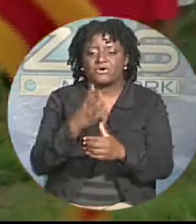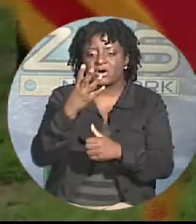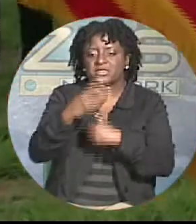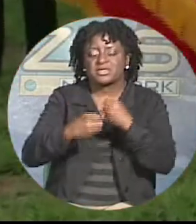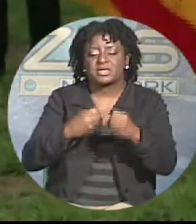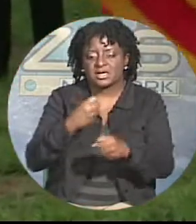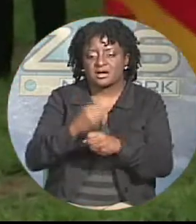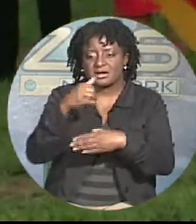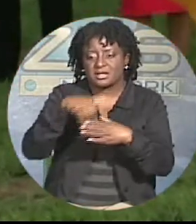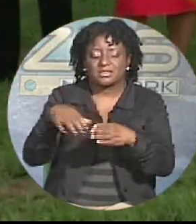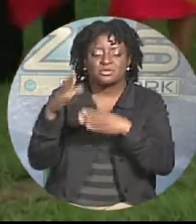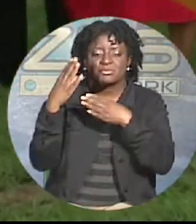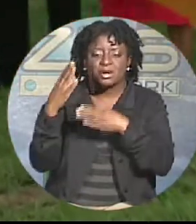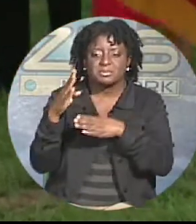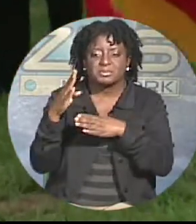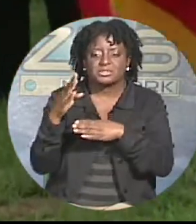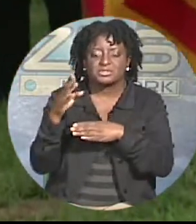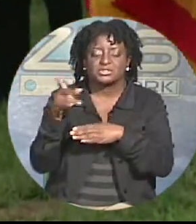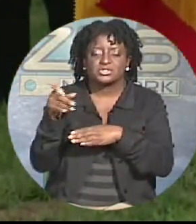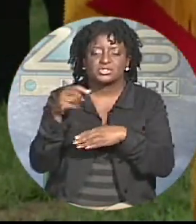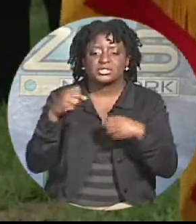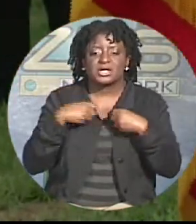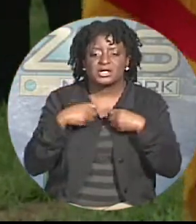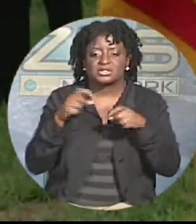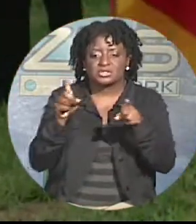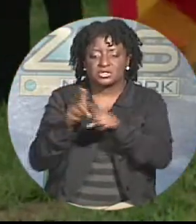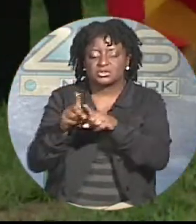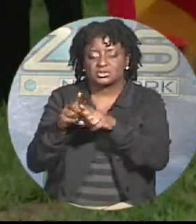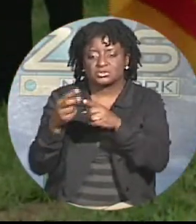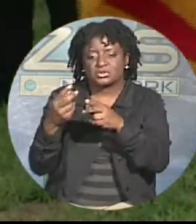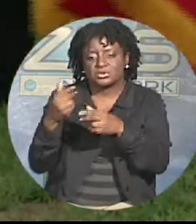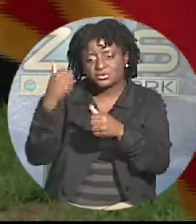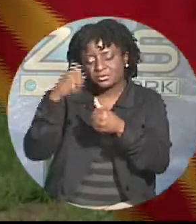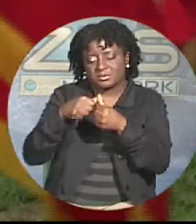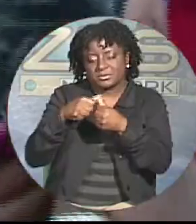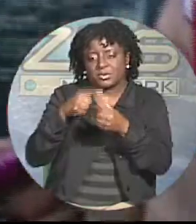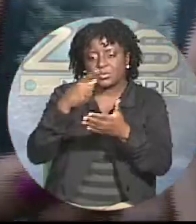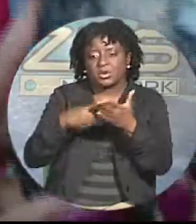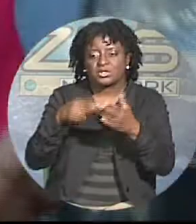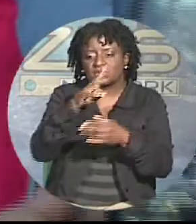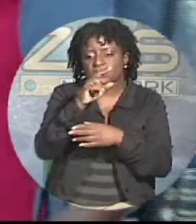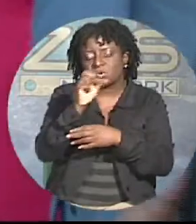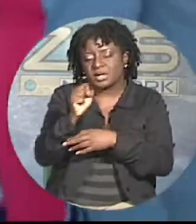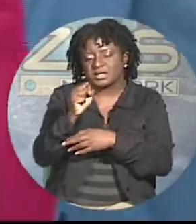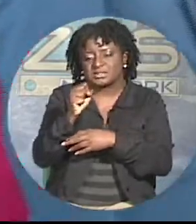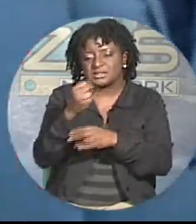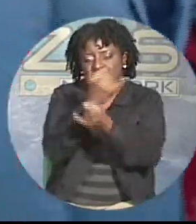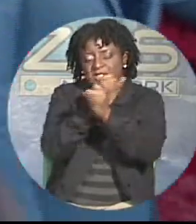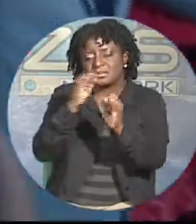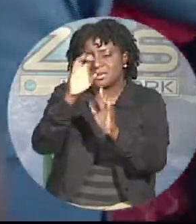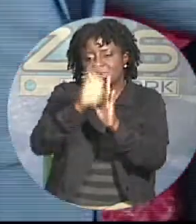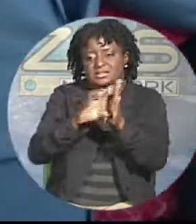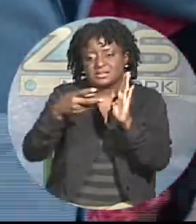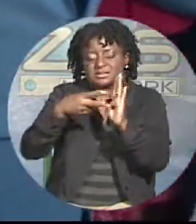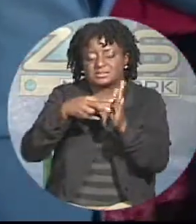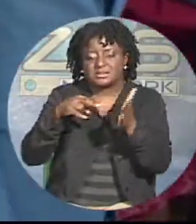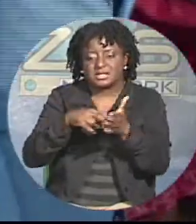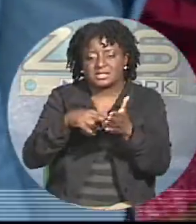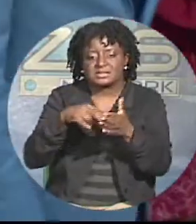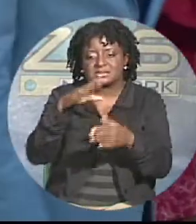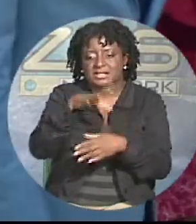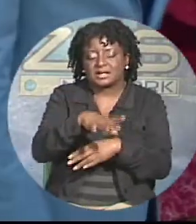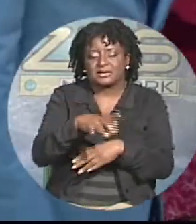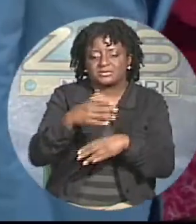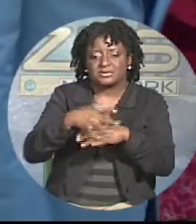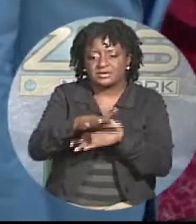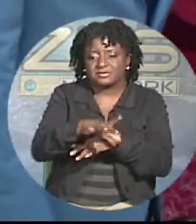between both countries. Johnson says she has also reflected on what U.S. independence means after the Founding Fathers committed to a new